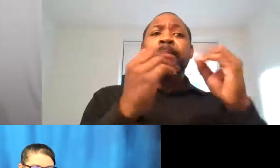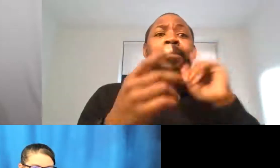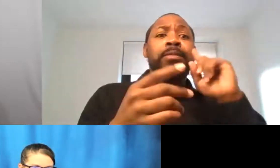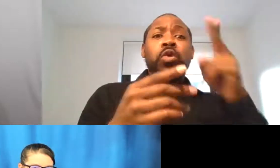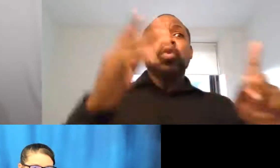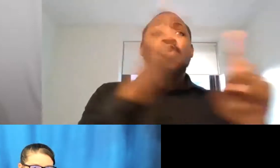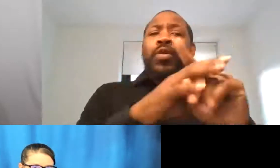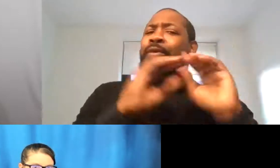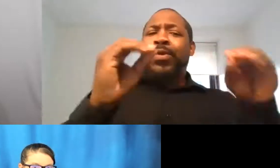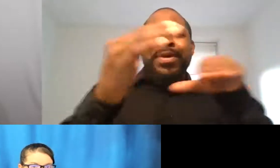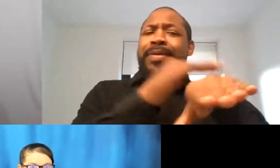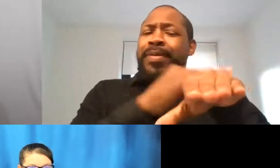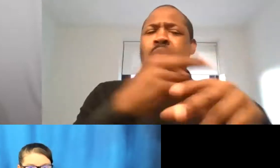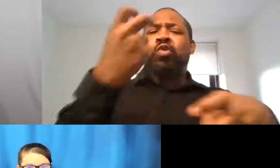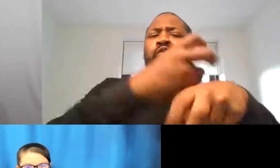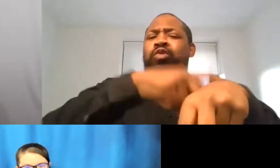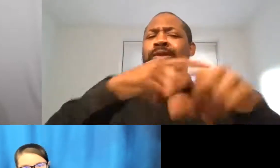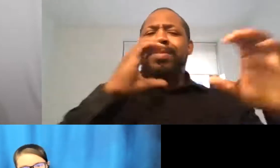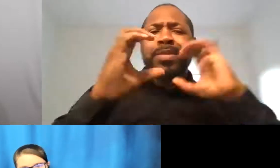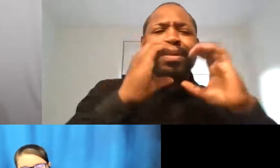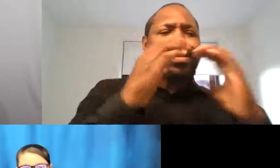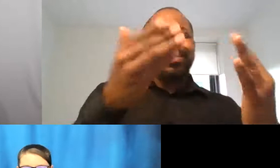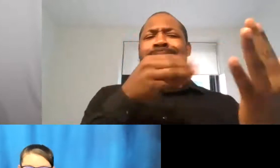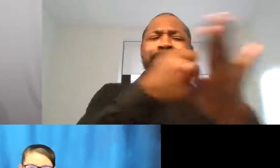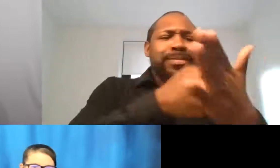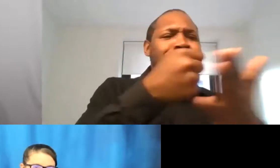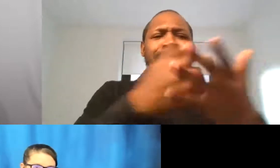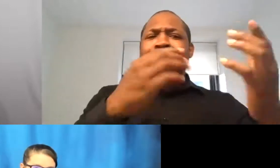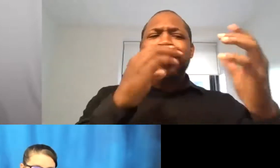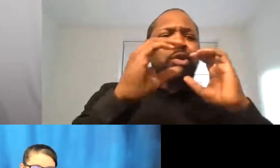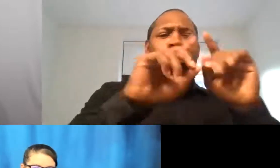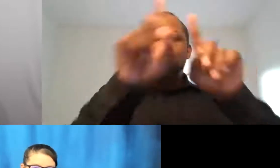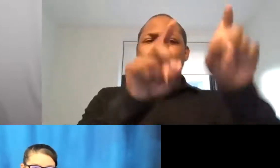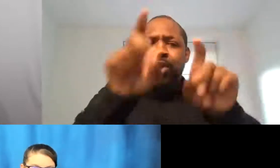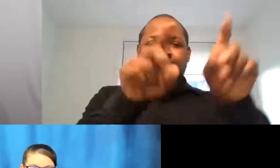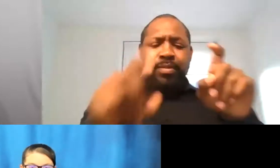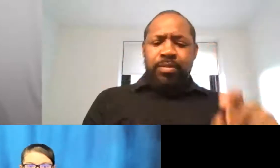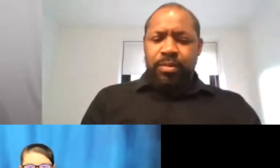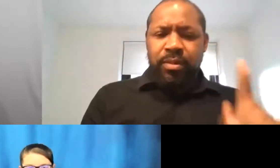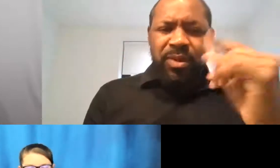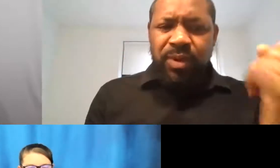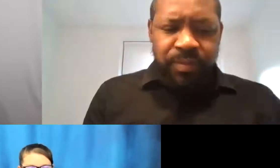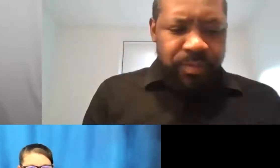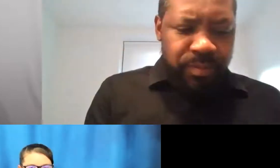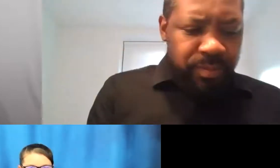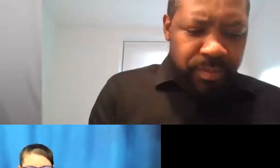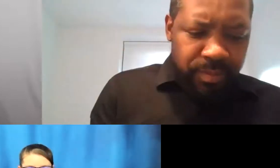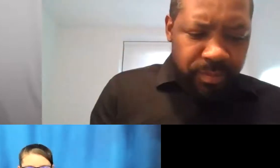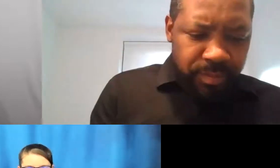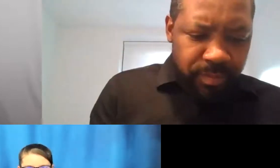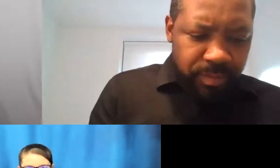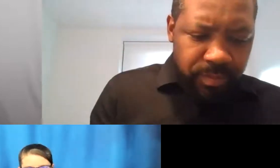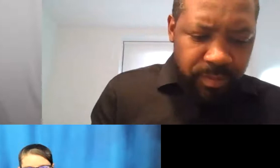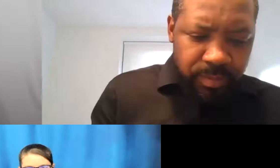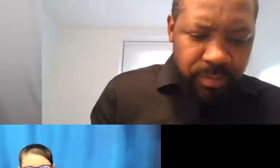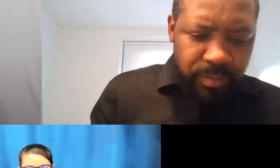access for that communication access. Because I know there's a lot have had struggle going to sites and with the questions